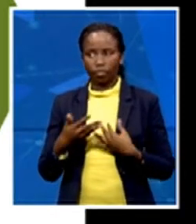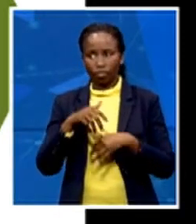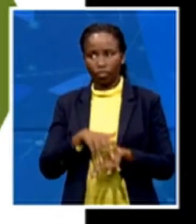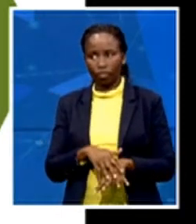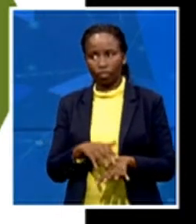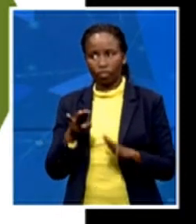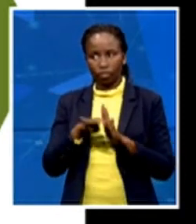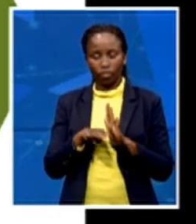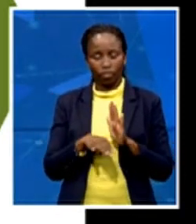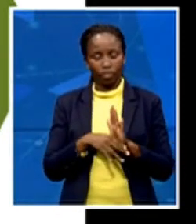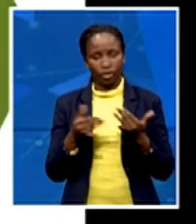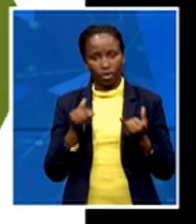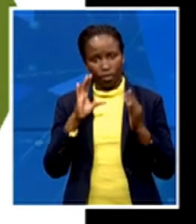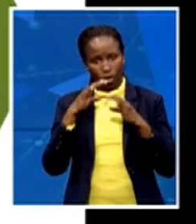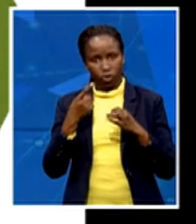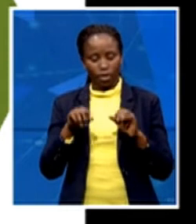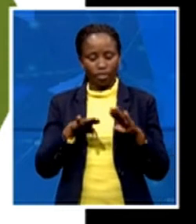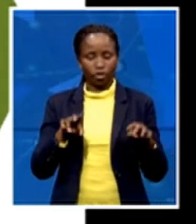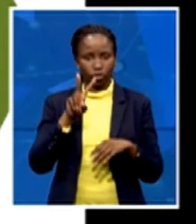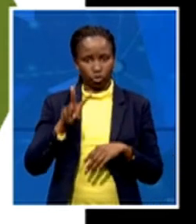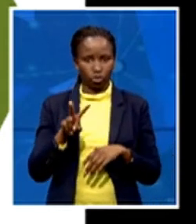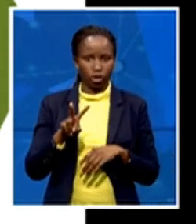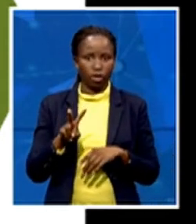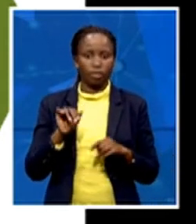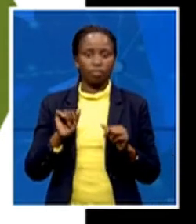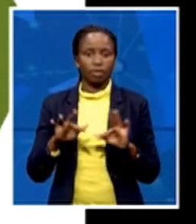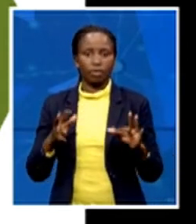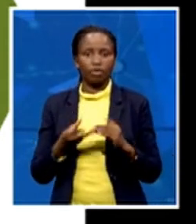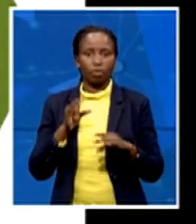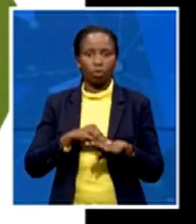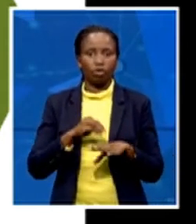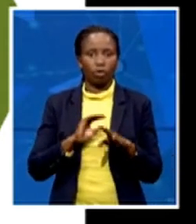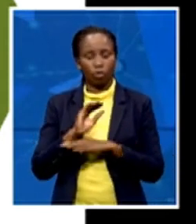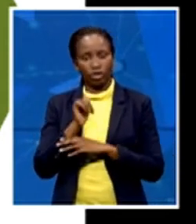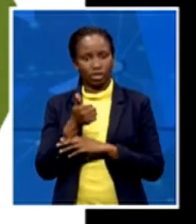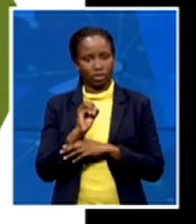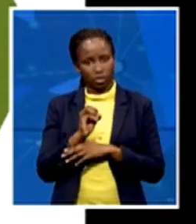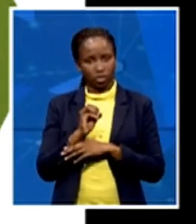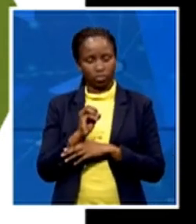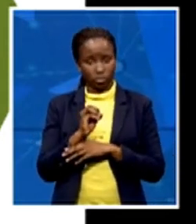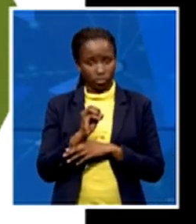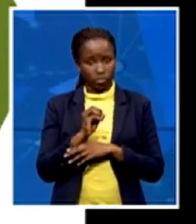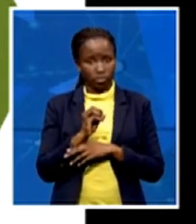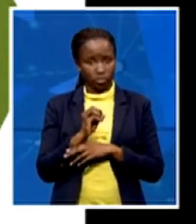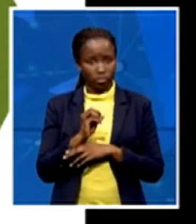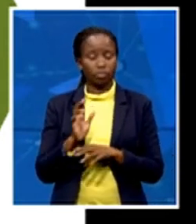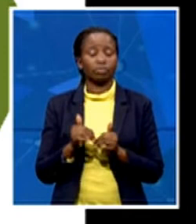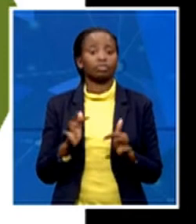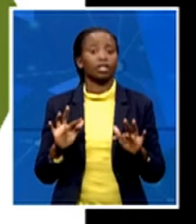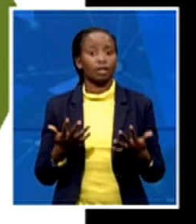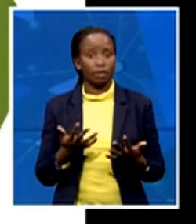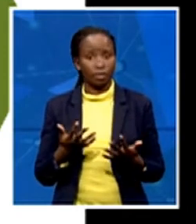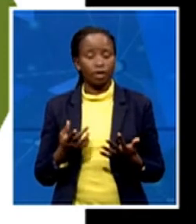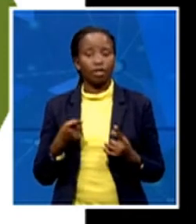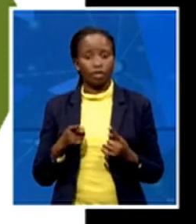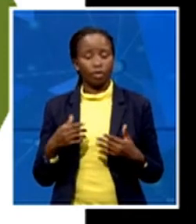the people older than 60 as the first priority group. We will start moving into essential workers, clients in congregate settings, but